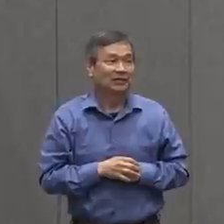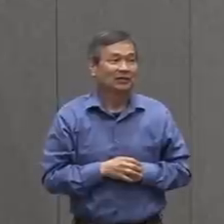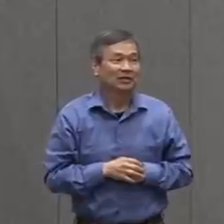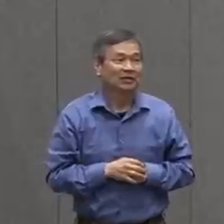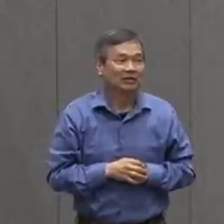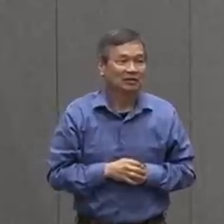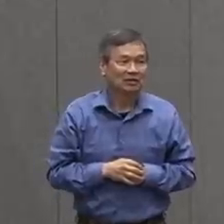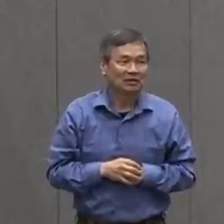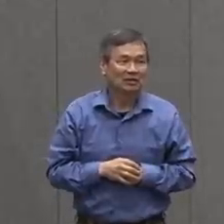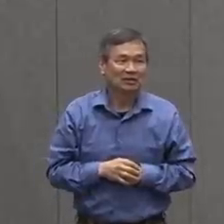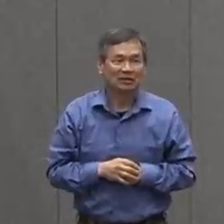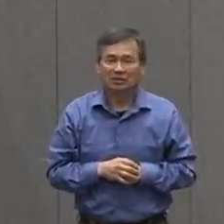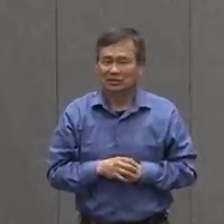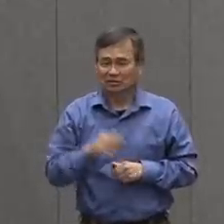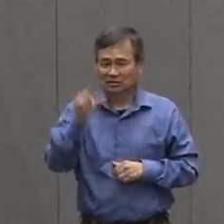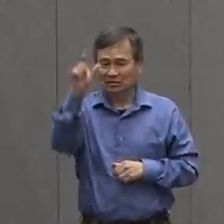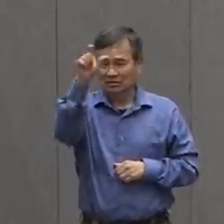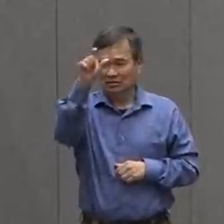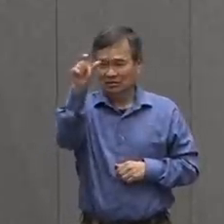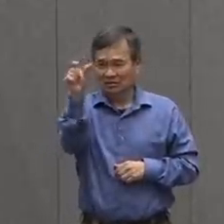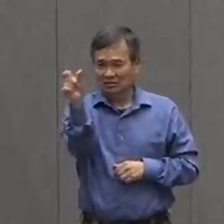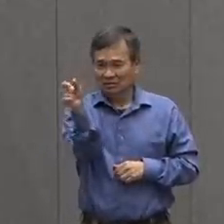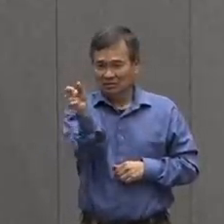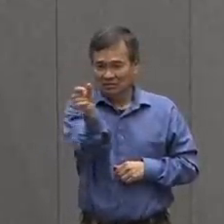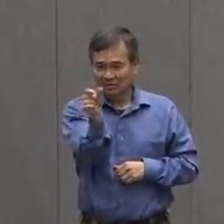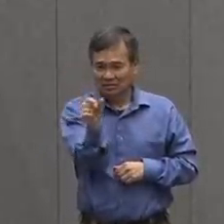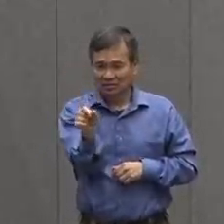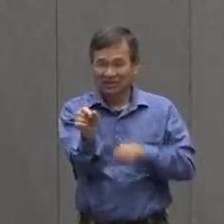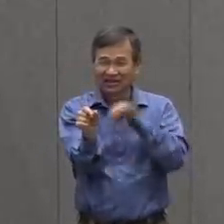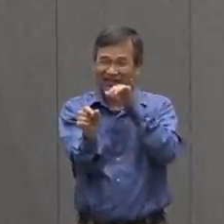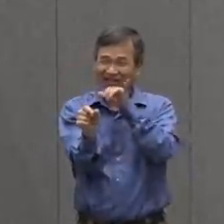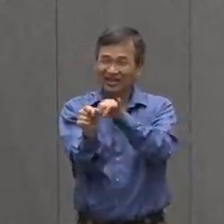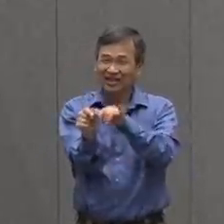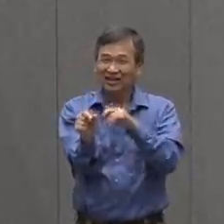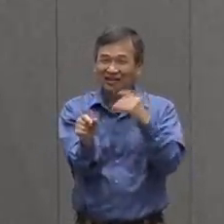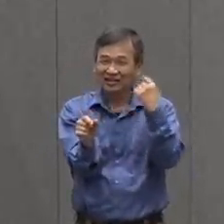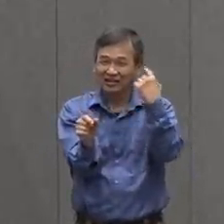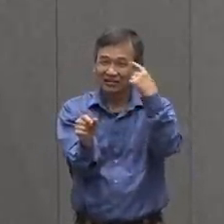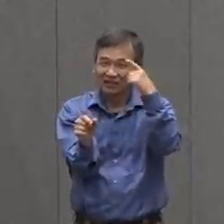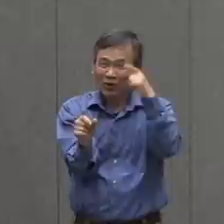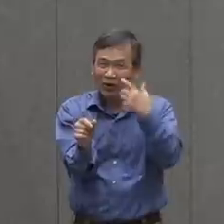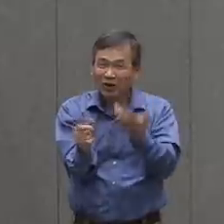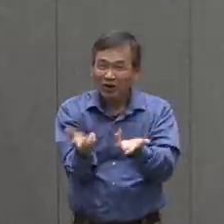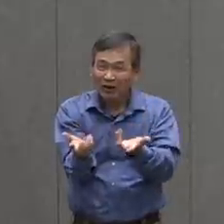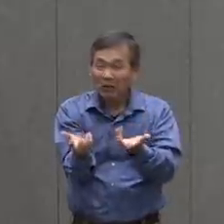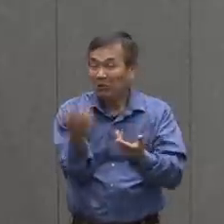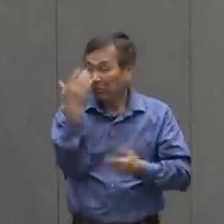This one doesn't look like an ear at all. I wonder what that one might be.